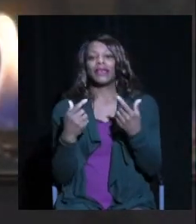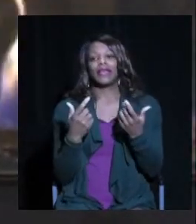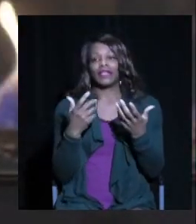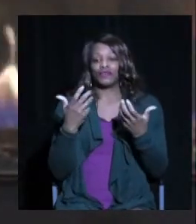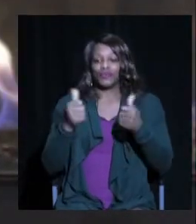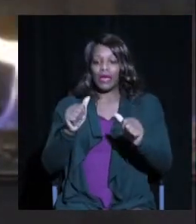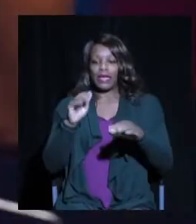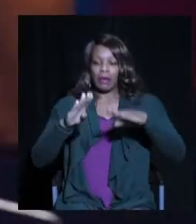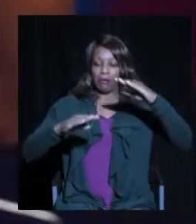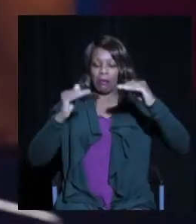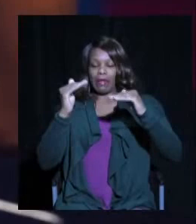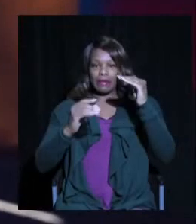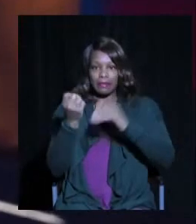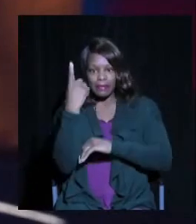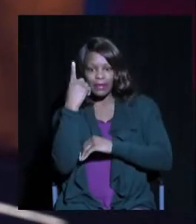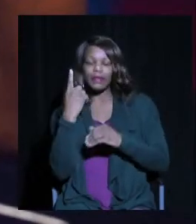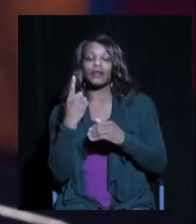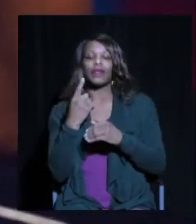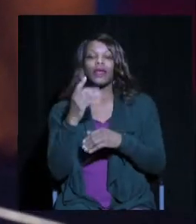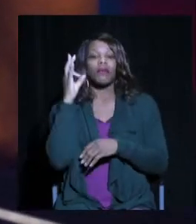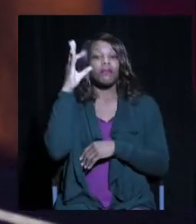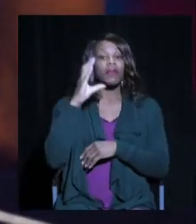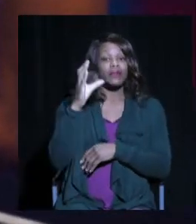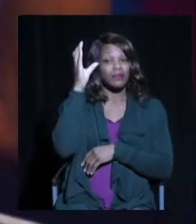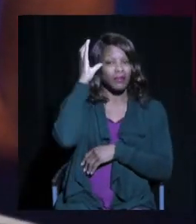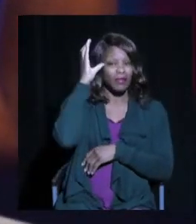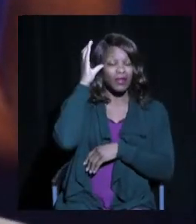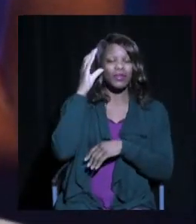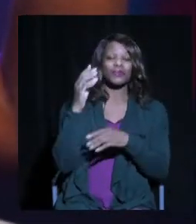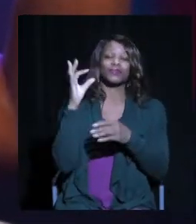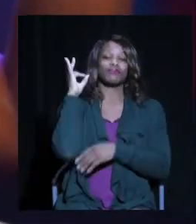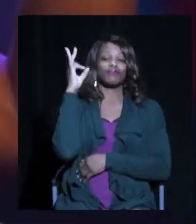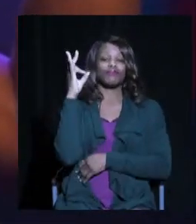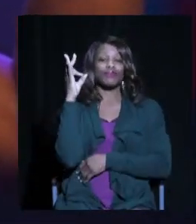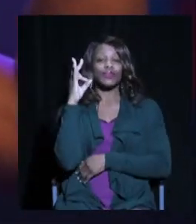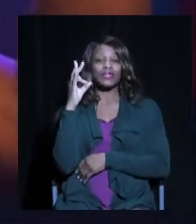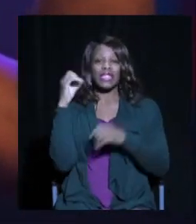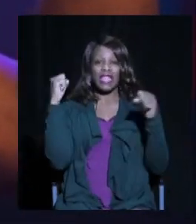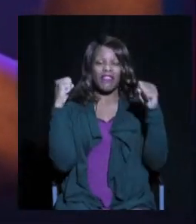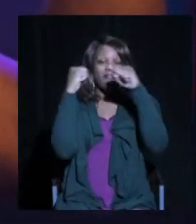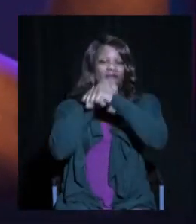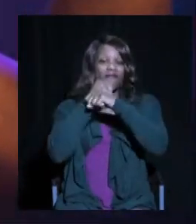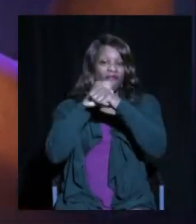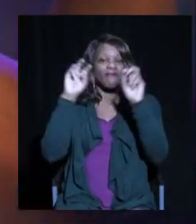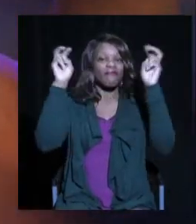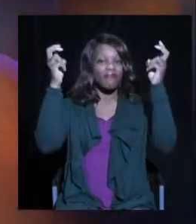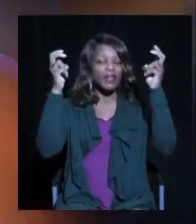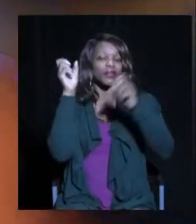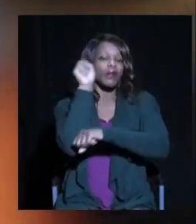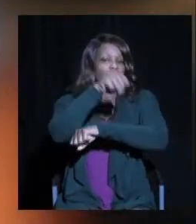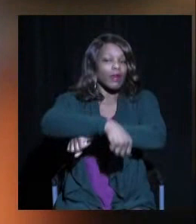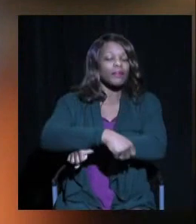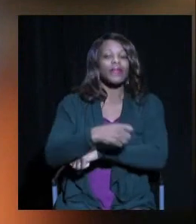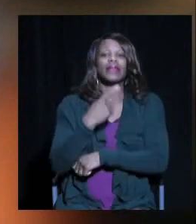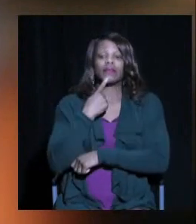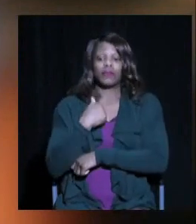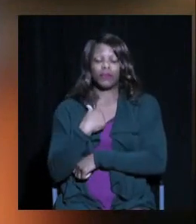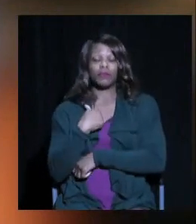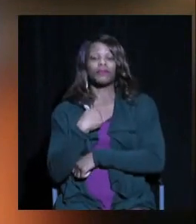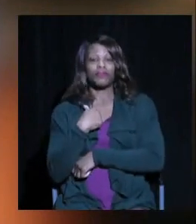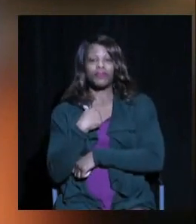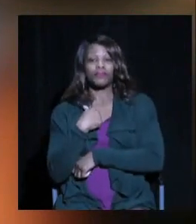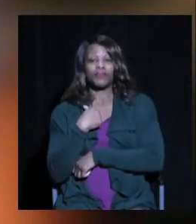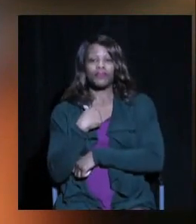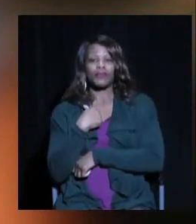balance it all out. Pastor Carter was in a sermon series called Fight, and he mentioned to me